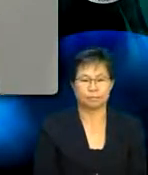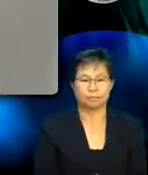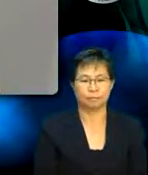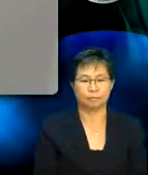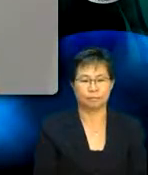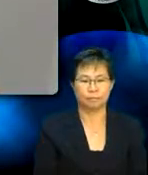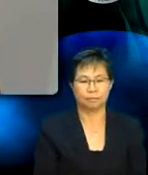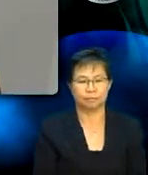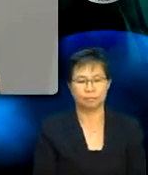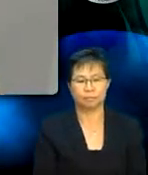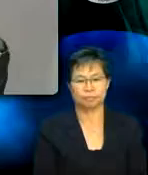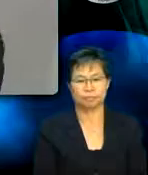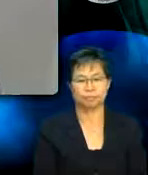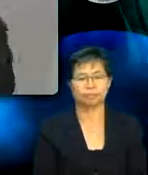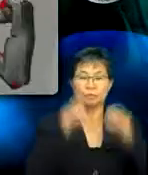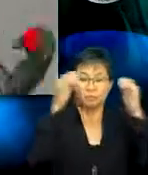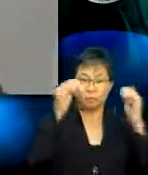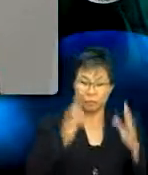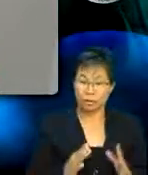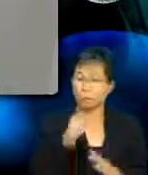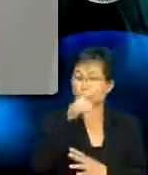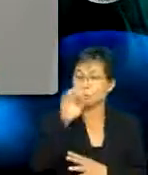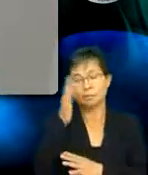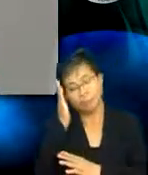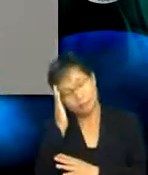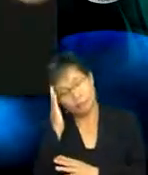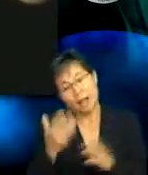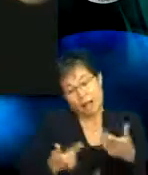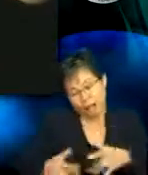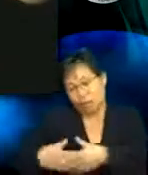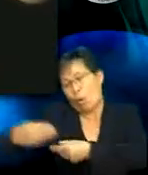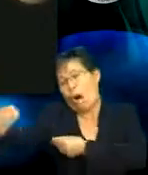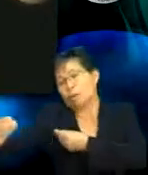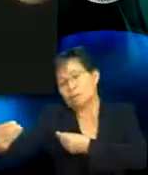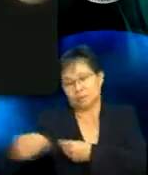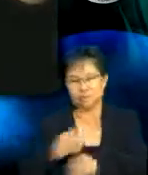The old man is sleeping. Let's go outside and talk.